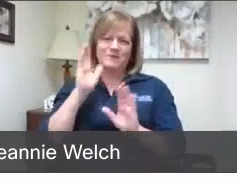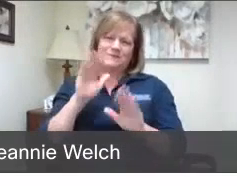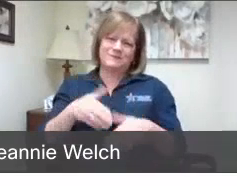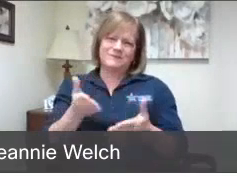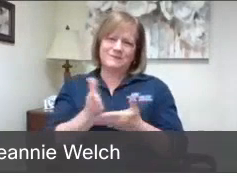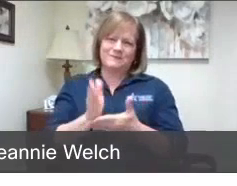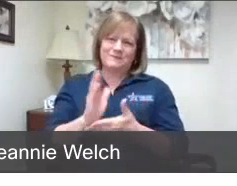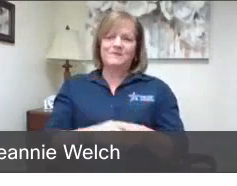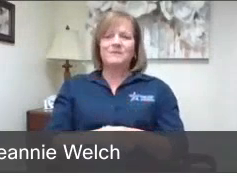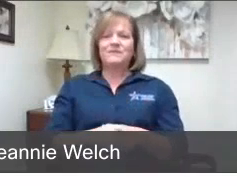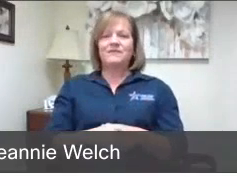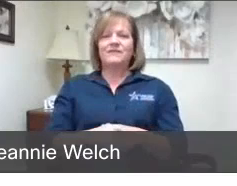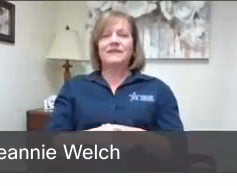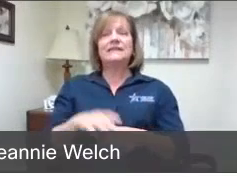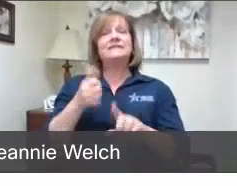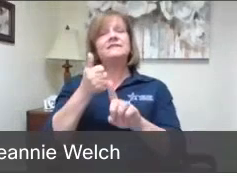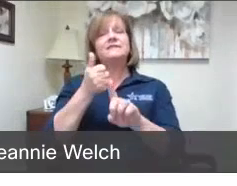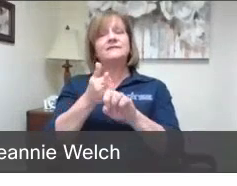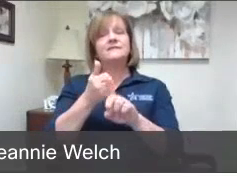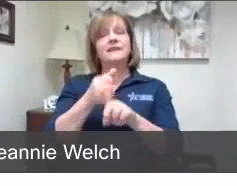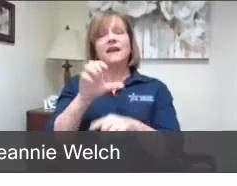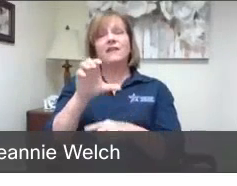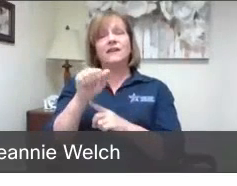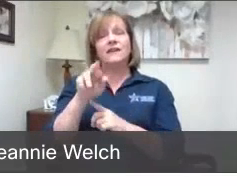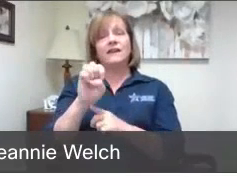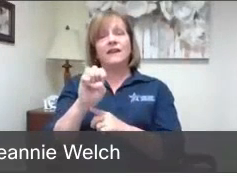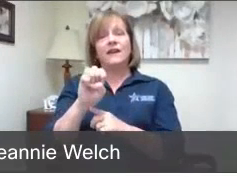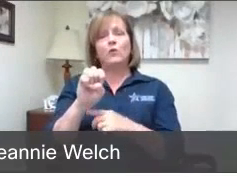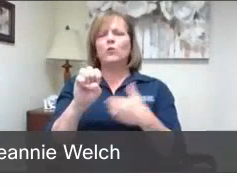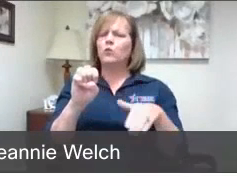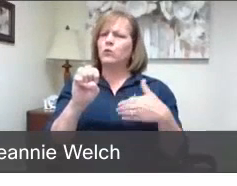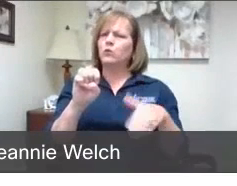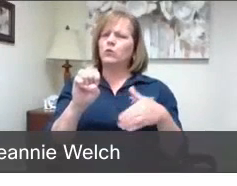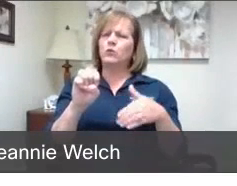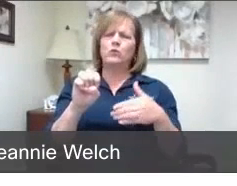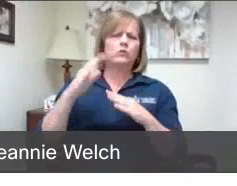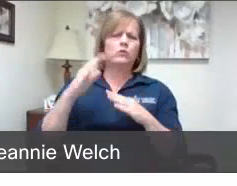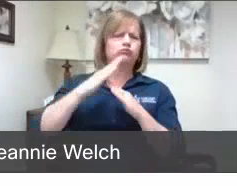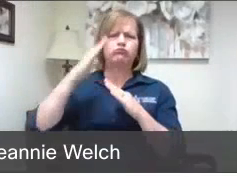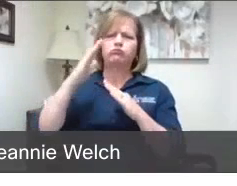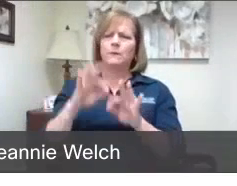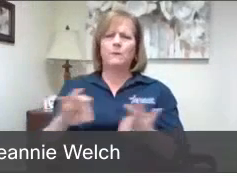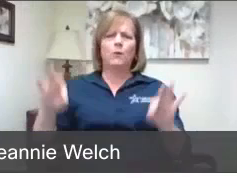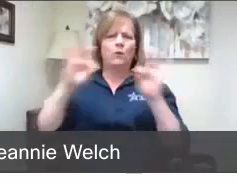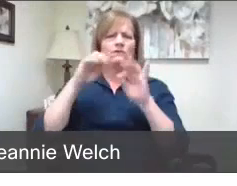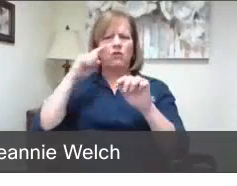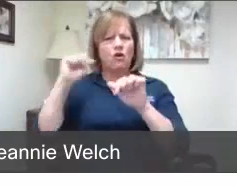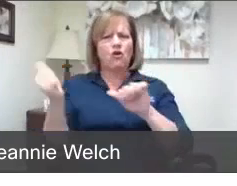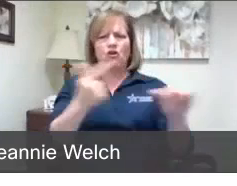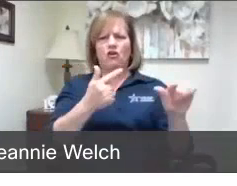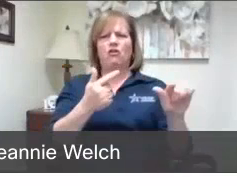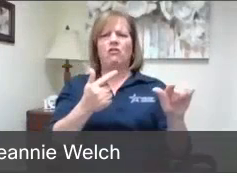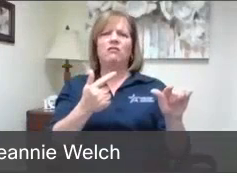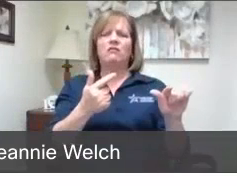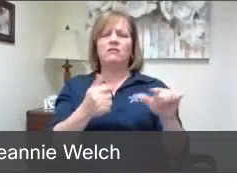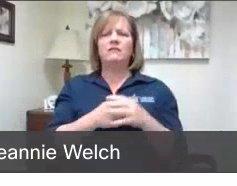So self-care is something that is very, very, very important for us all. We have to